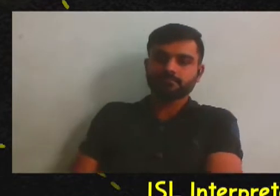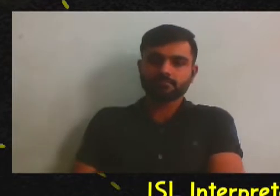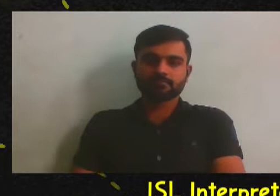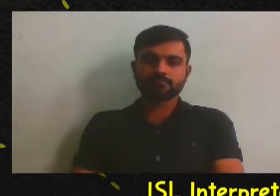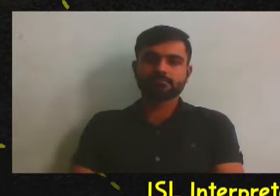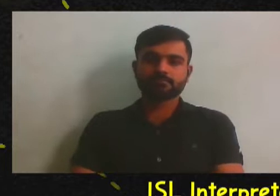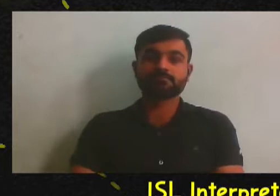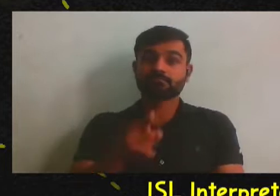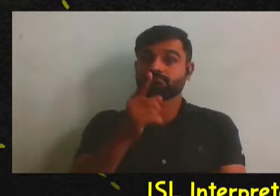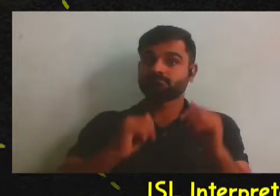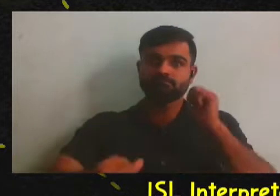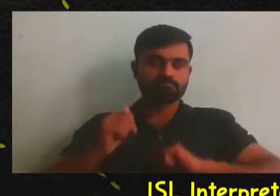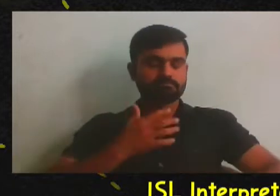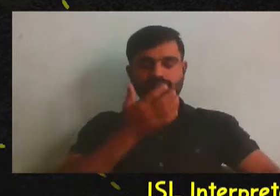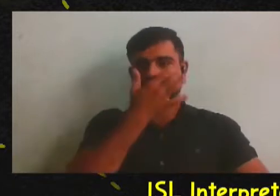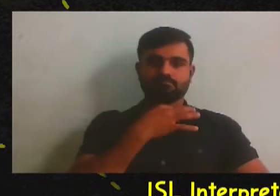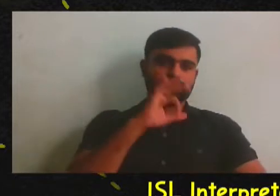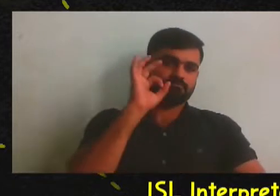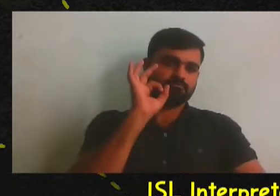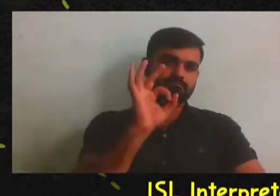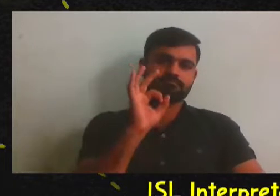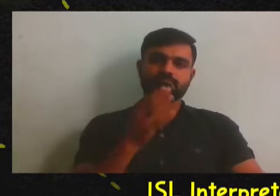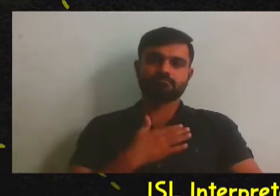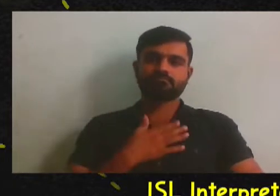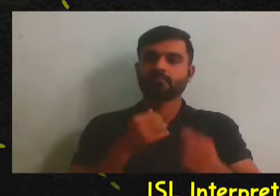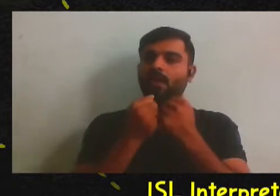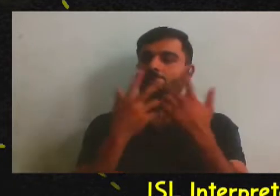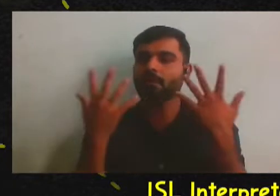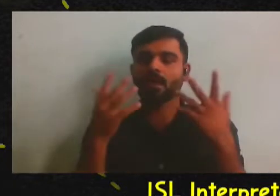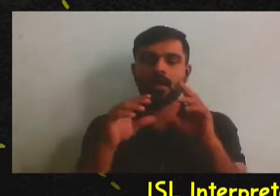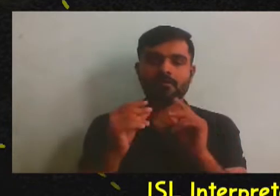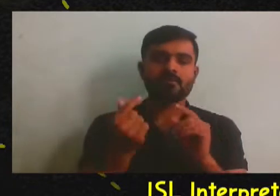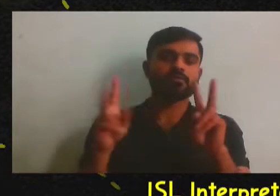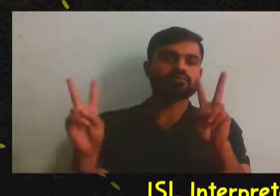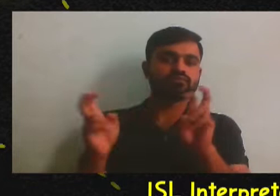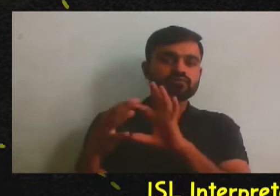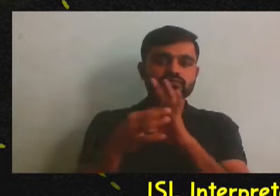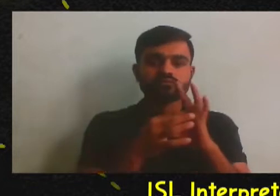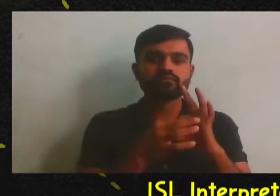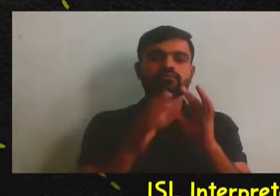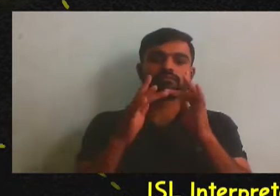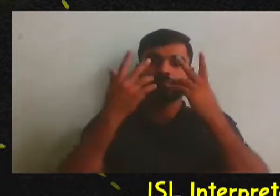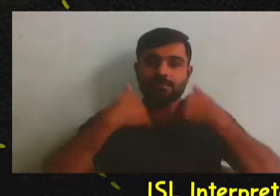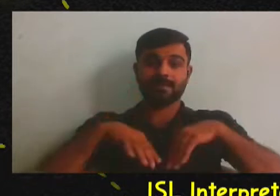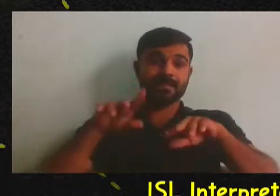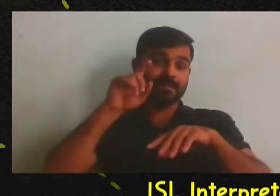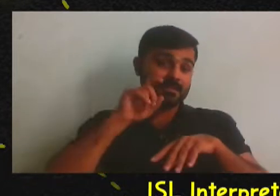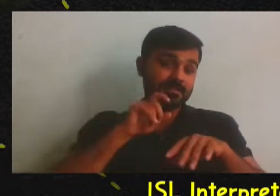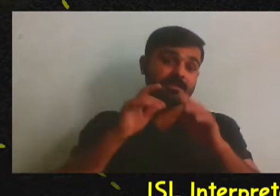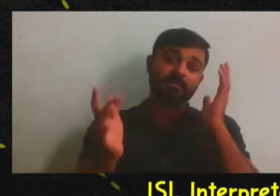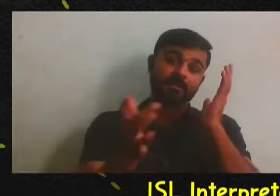That's fascinating and wonderful. I mean, my sort of antennae immediately popped up when you said intersectionality,